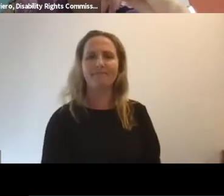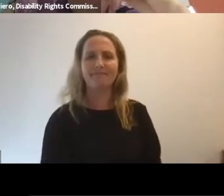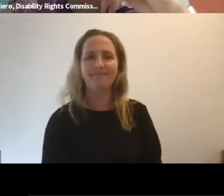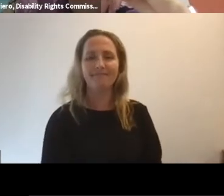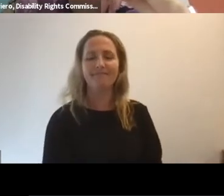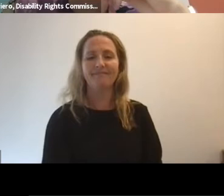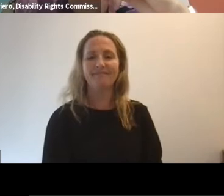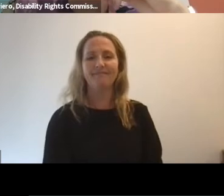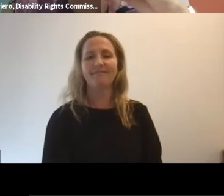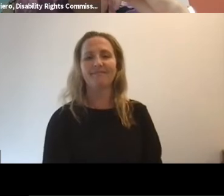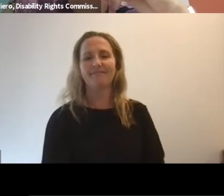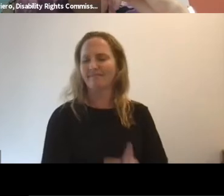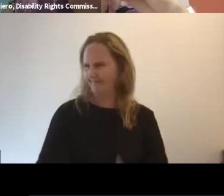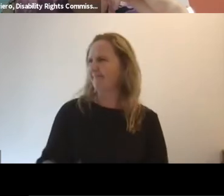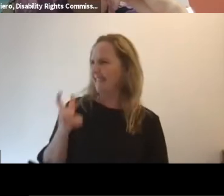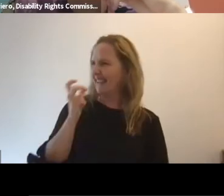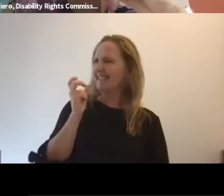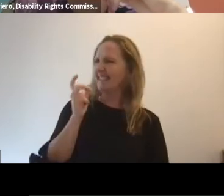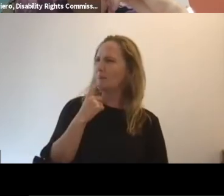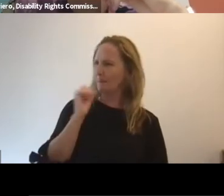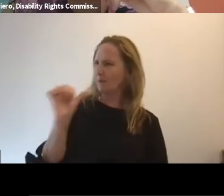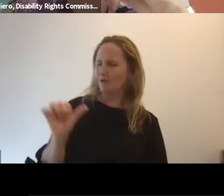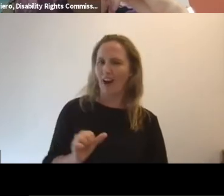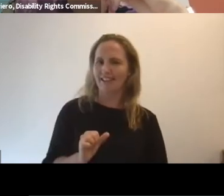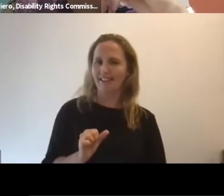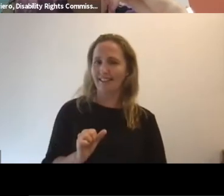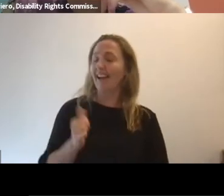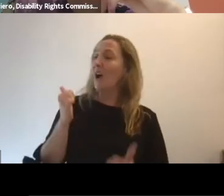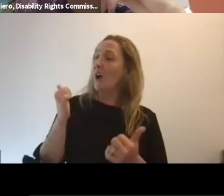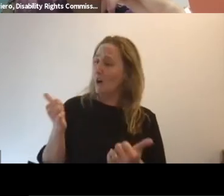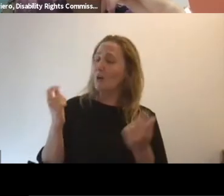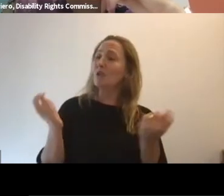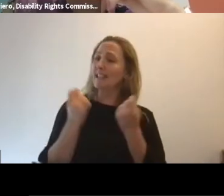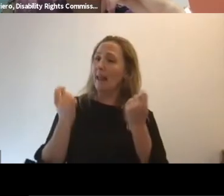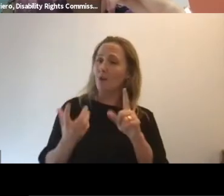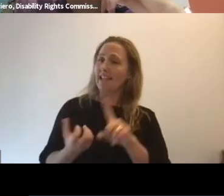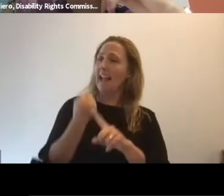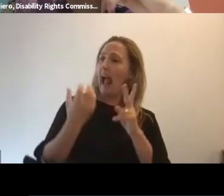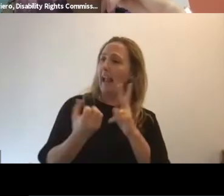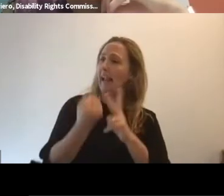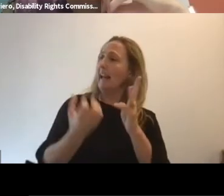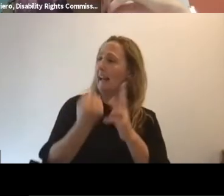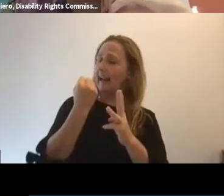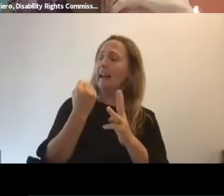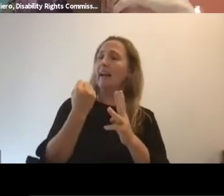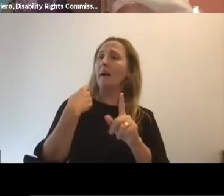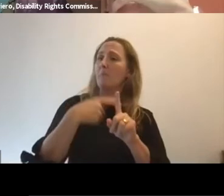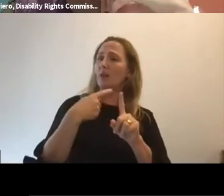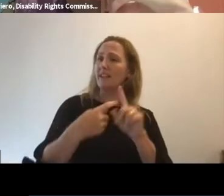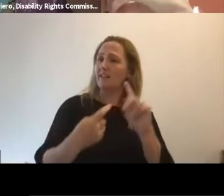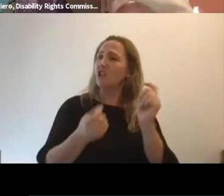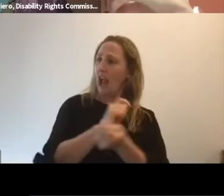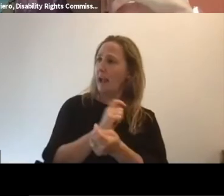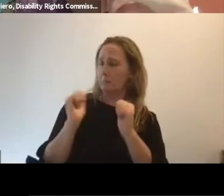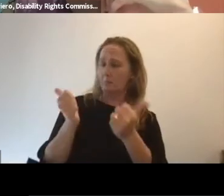Certainly does. And it's good to celebrate the games along the way, as well as at this moment where we're looking